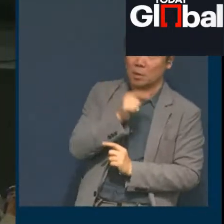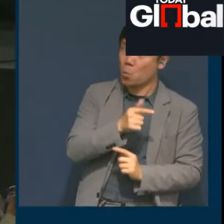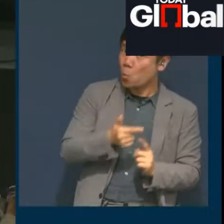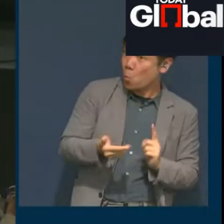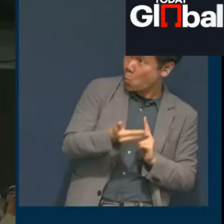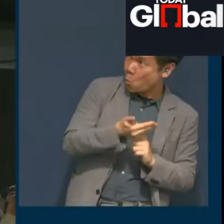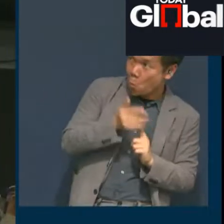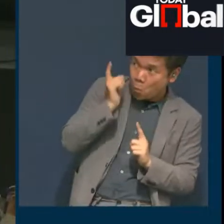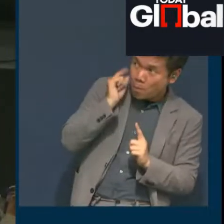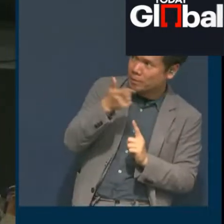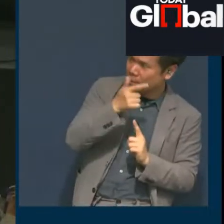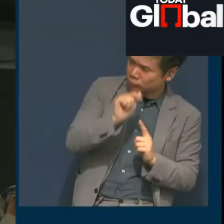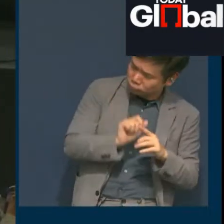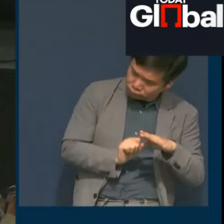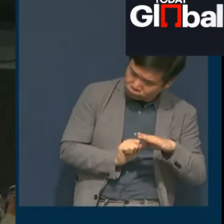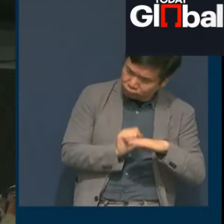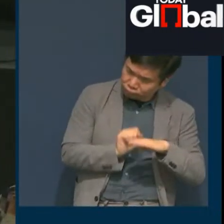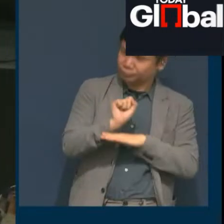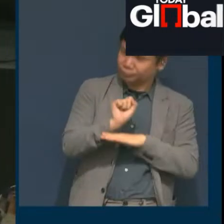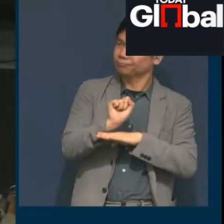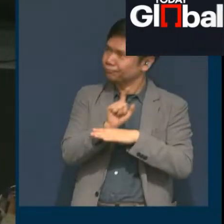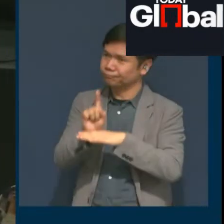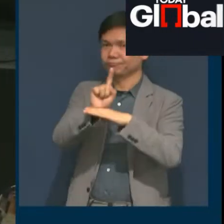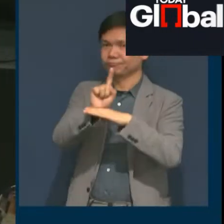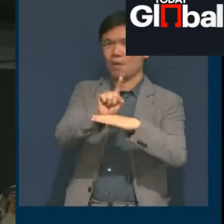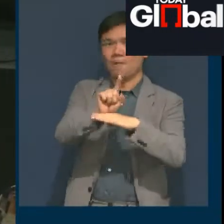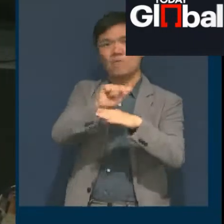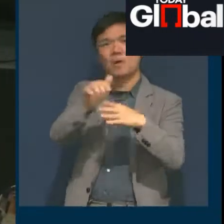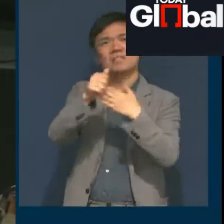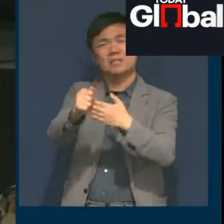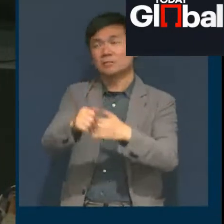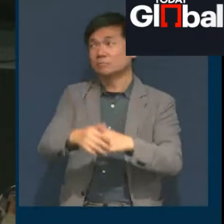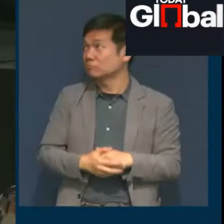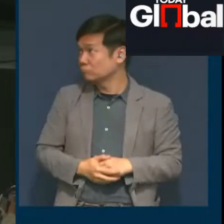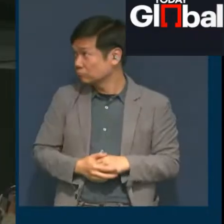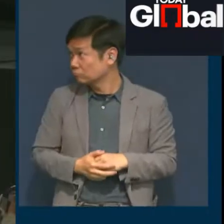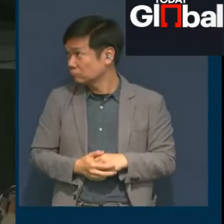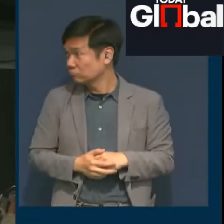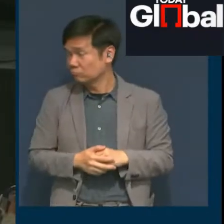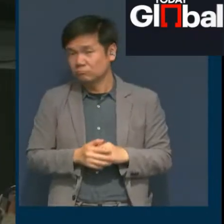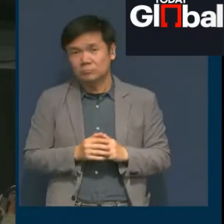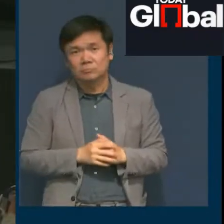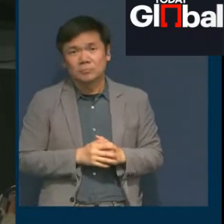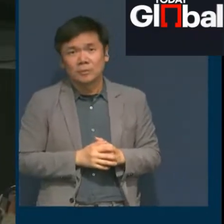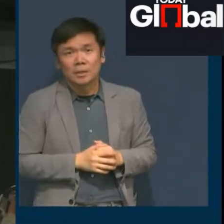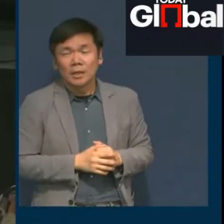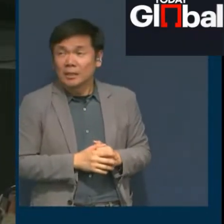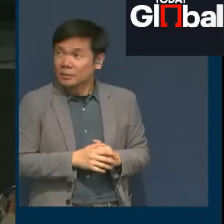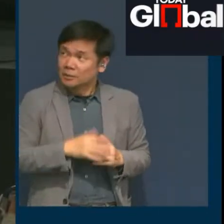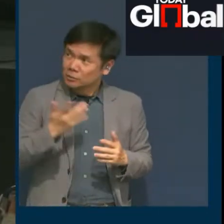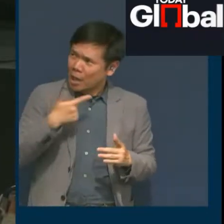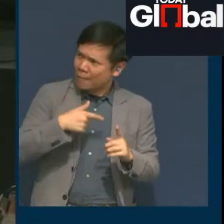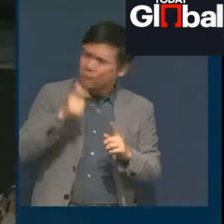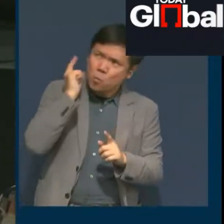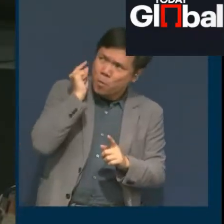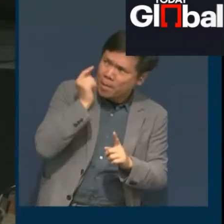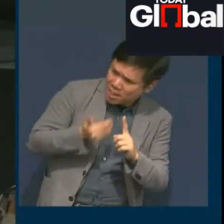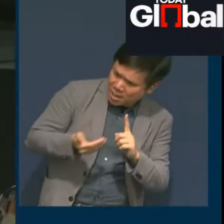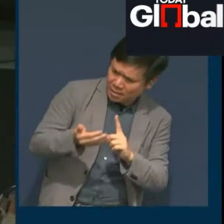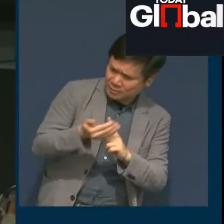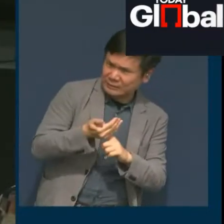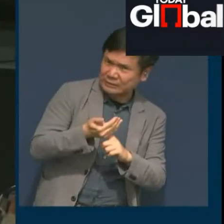of leadership. I'd like to find out what other measures are taken to protect women, especially to